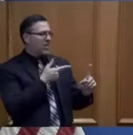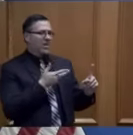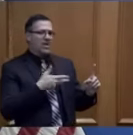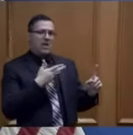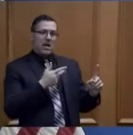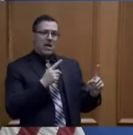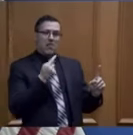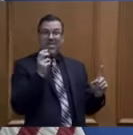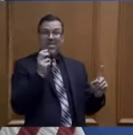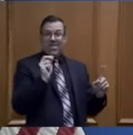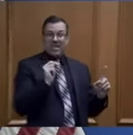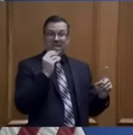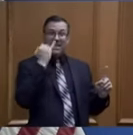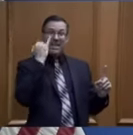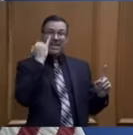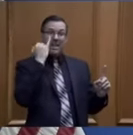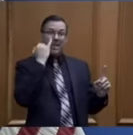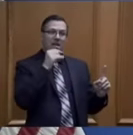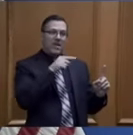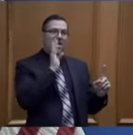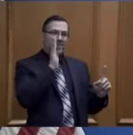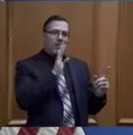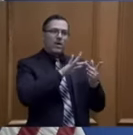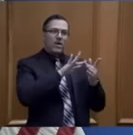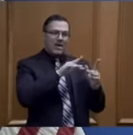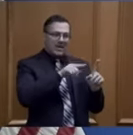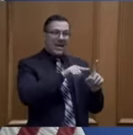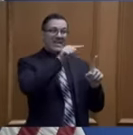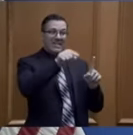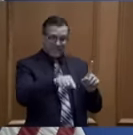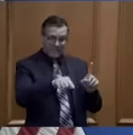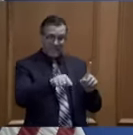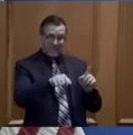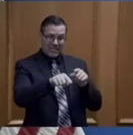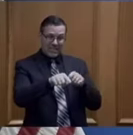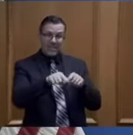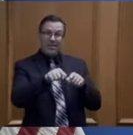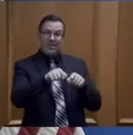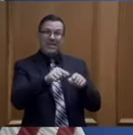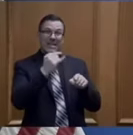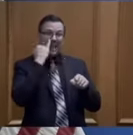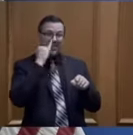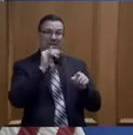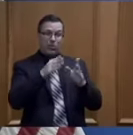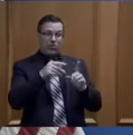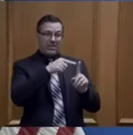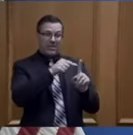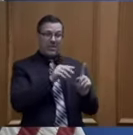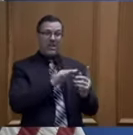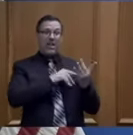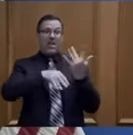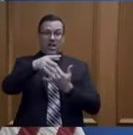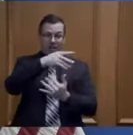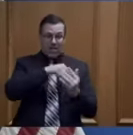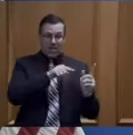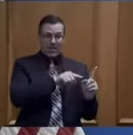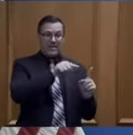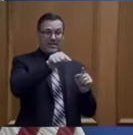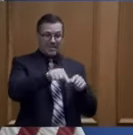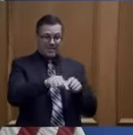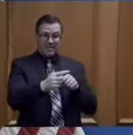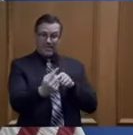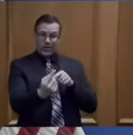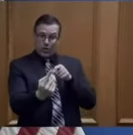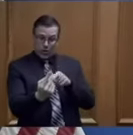and then, if that person tests positive, the whole process starts over. As you may have heard in some of your readings or in